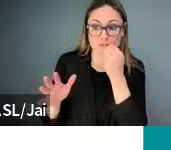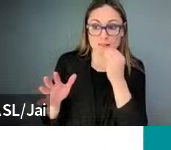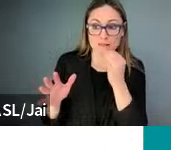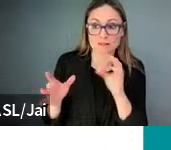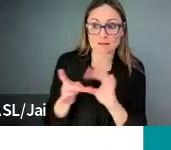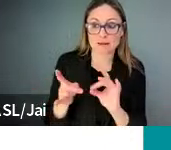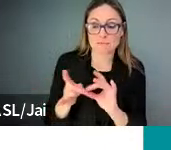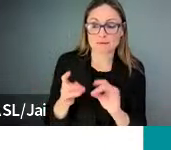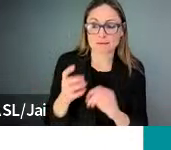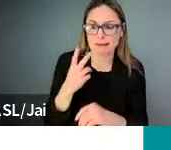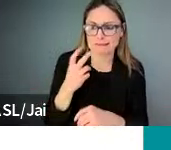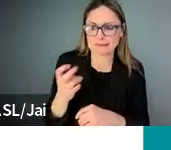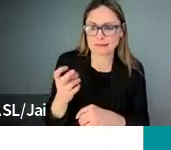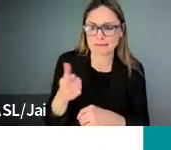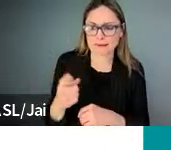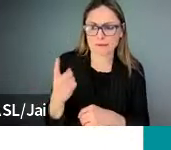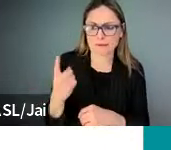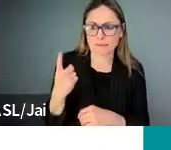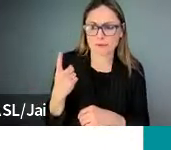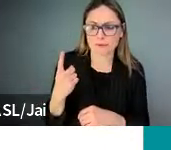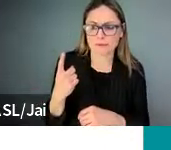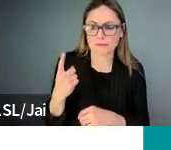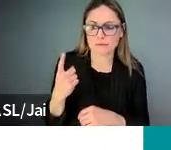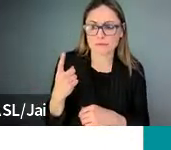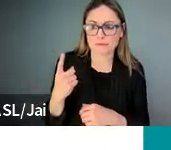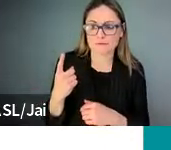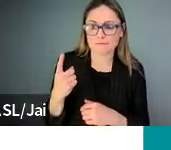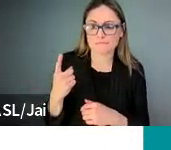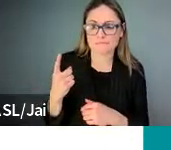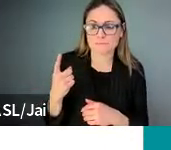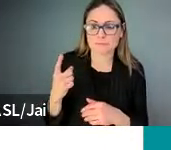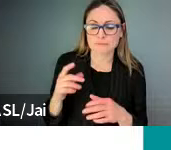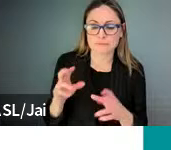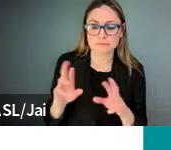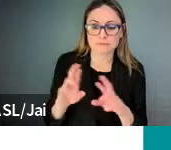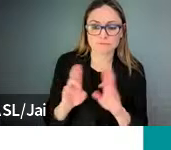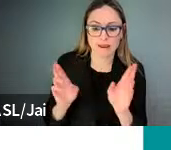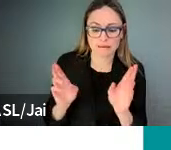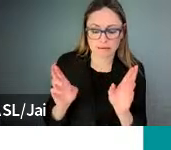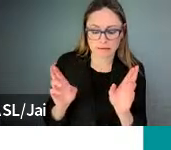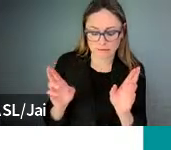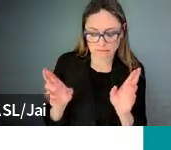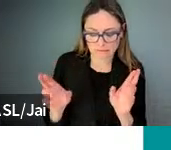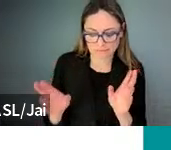anyone in the queue.